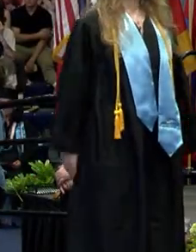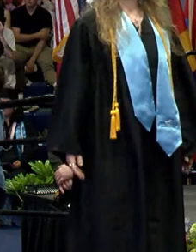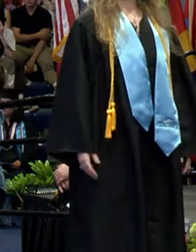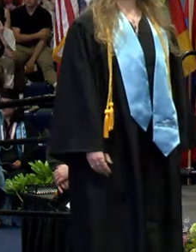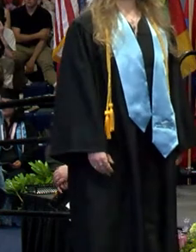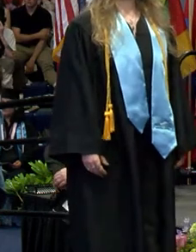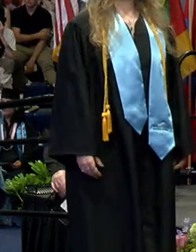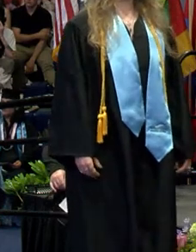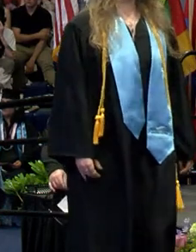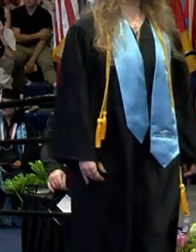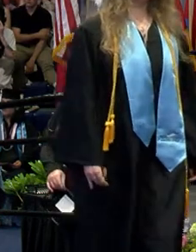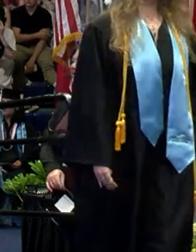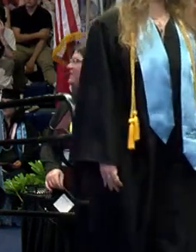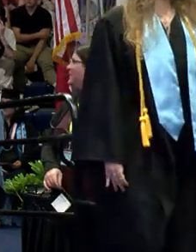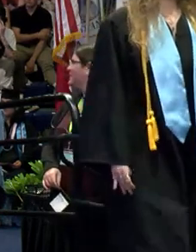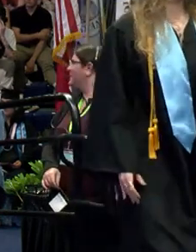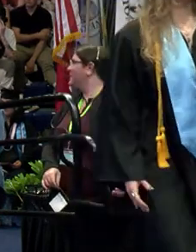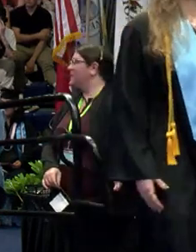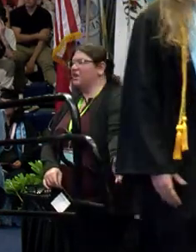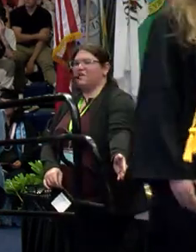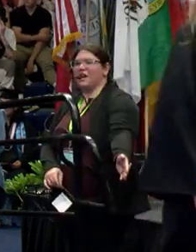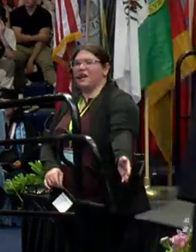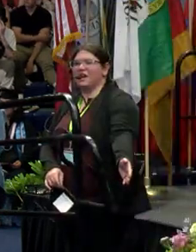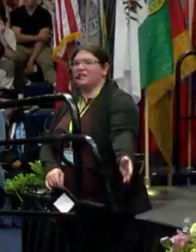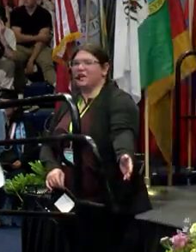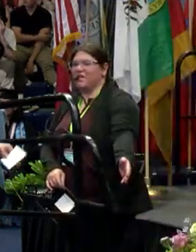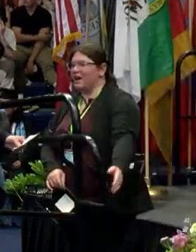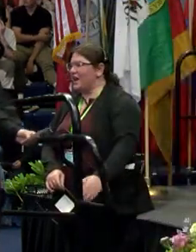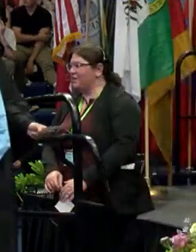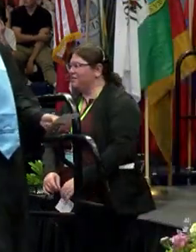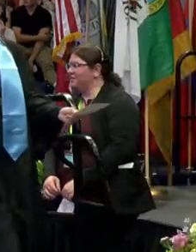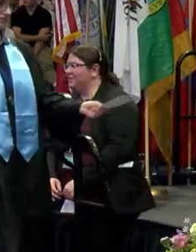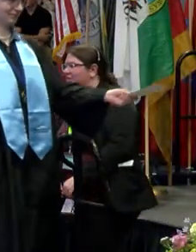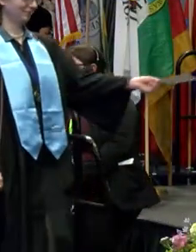Madeline Vandenhove, magna cum laude.